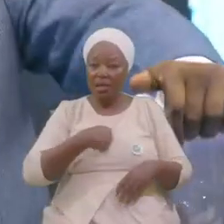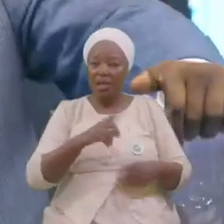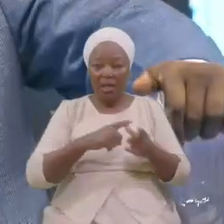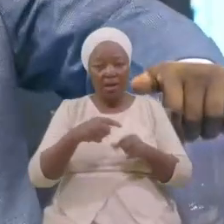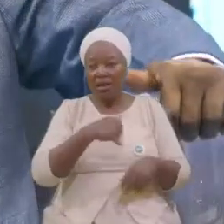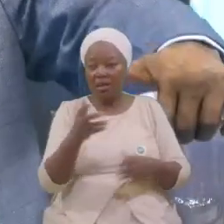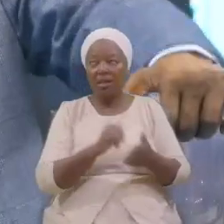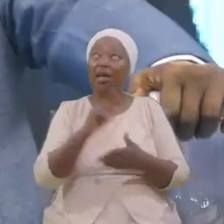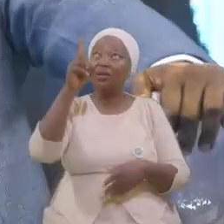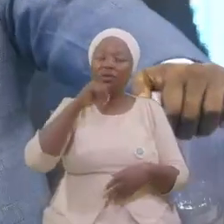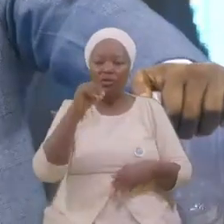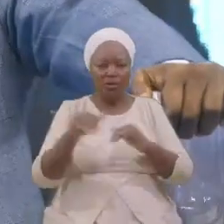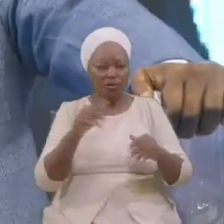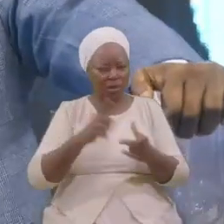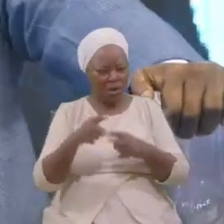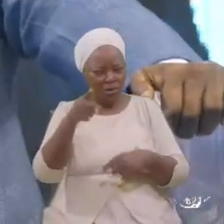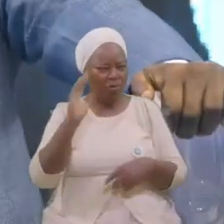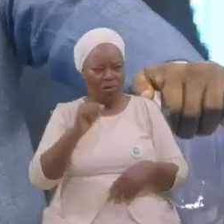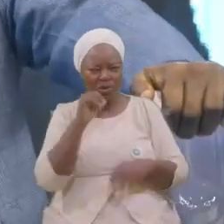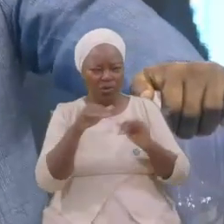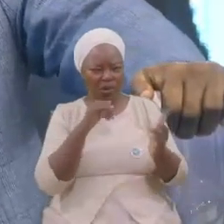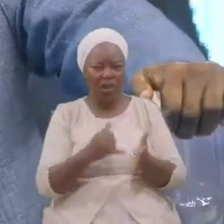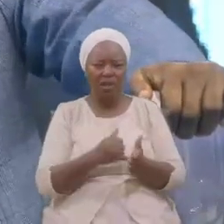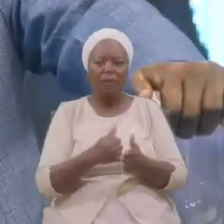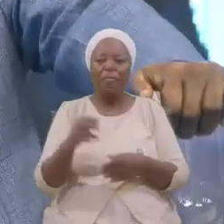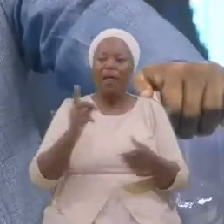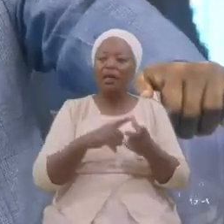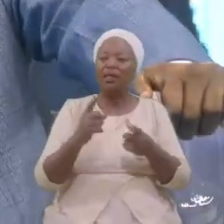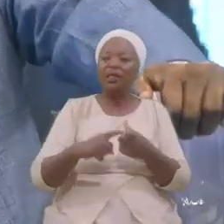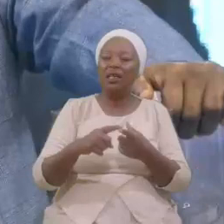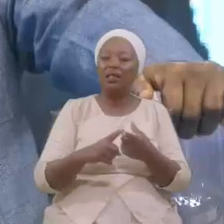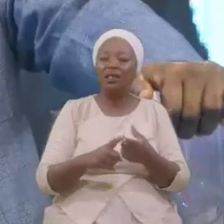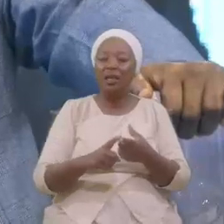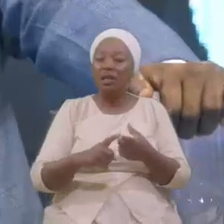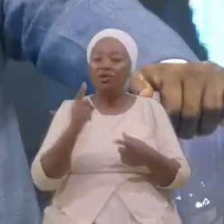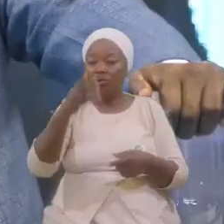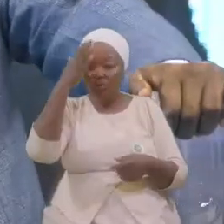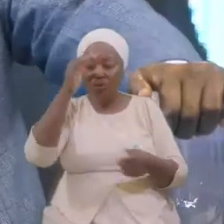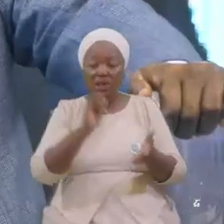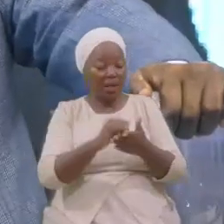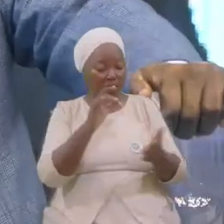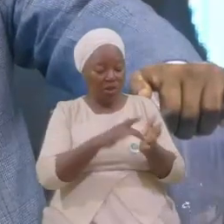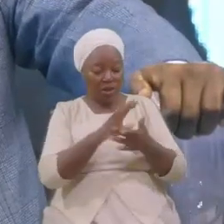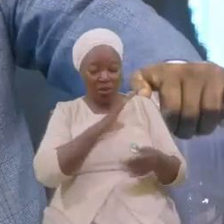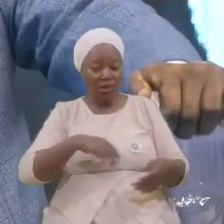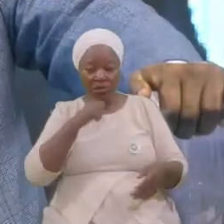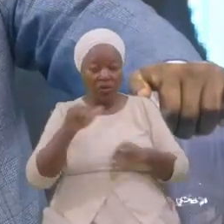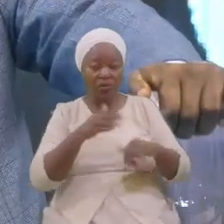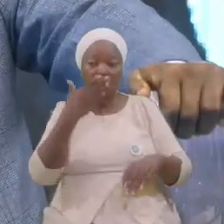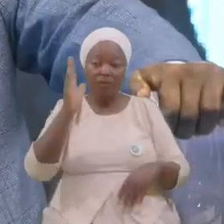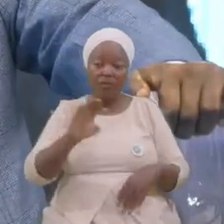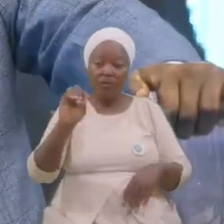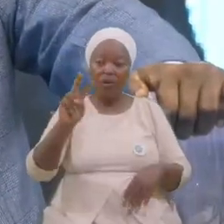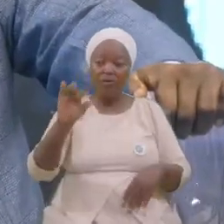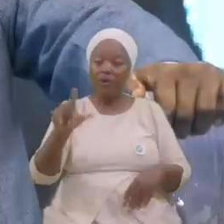do, you will not do. He will not do evil. He will abstain from